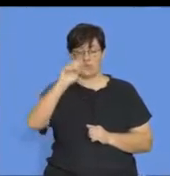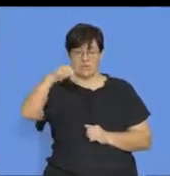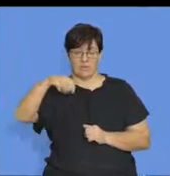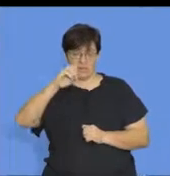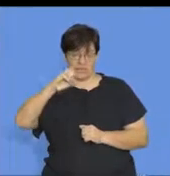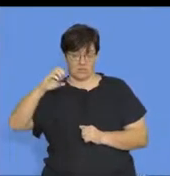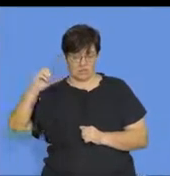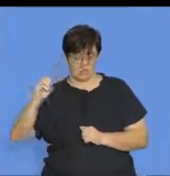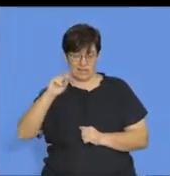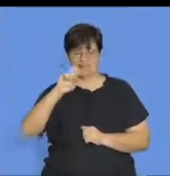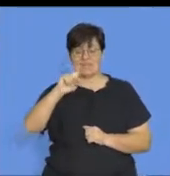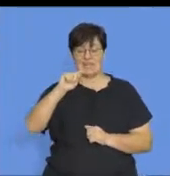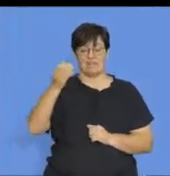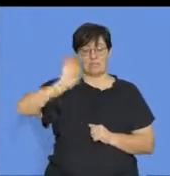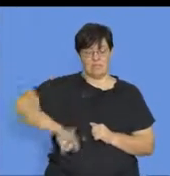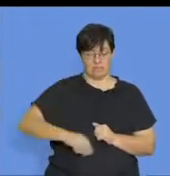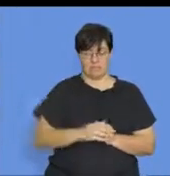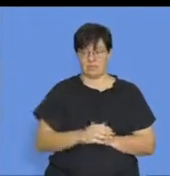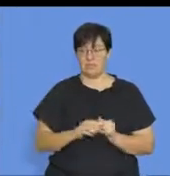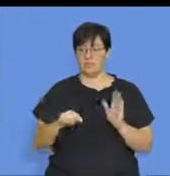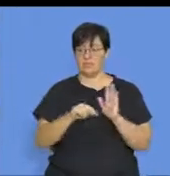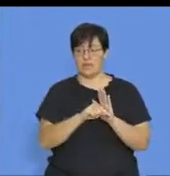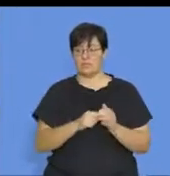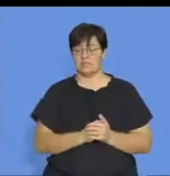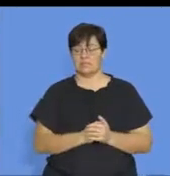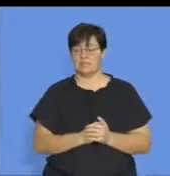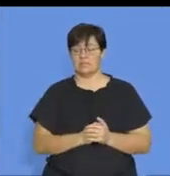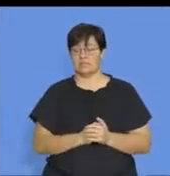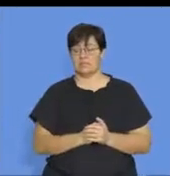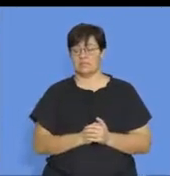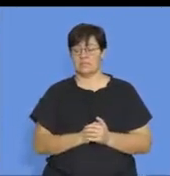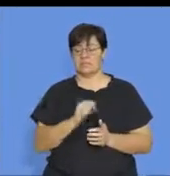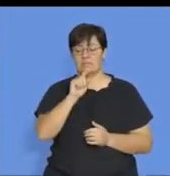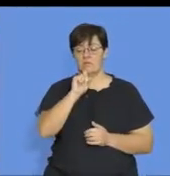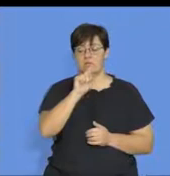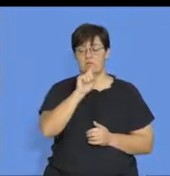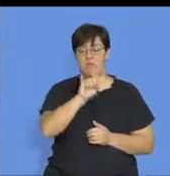101,200,000, that's my net profit, minus